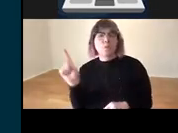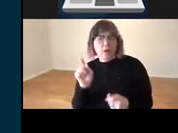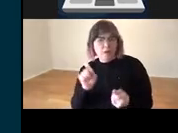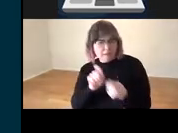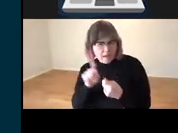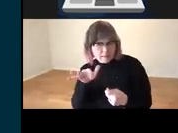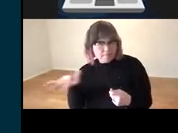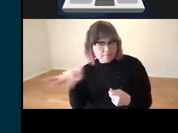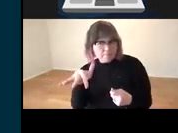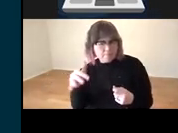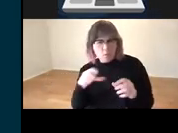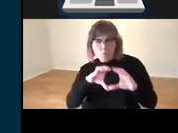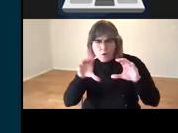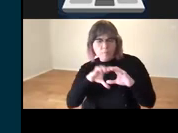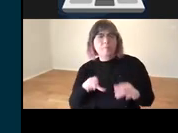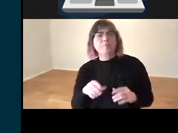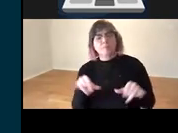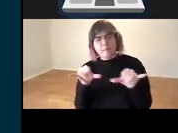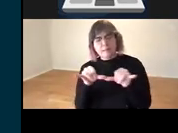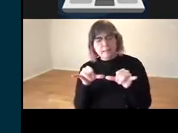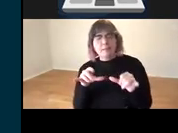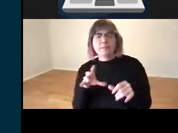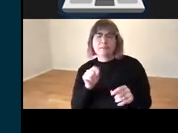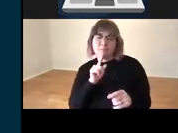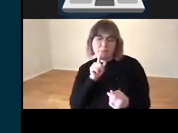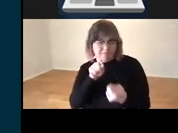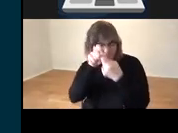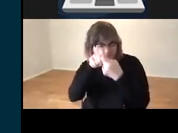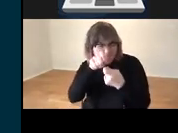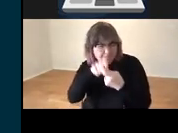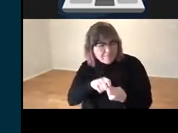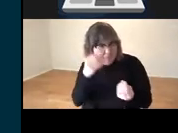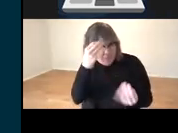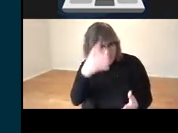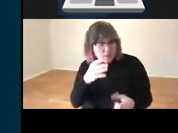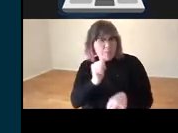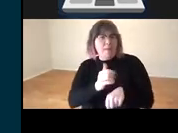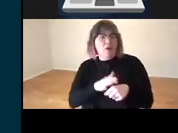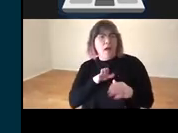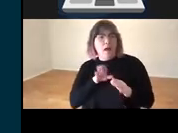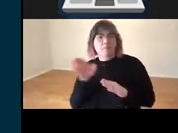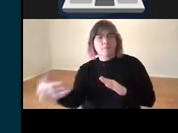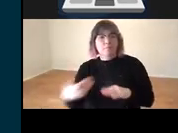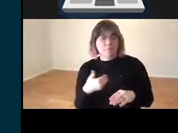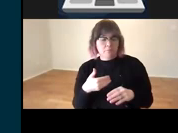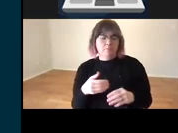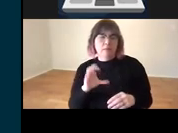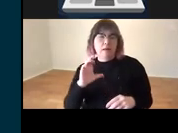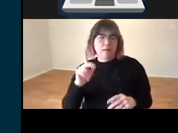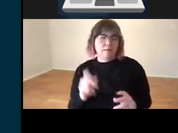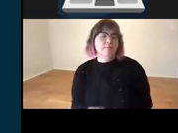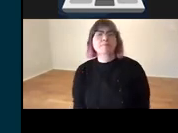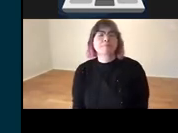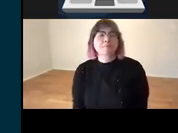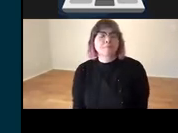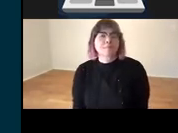water column, the size of fish. They can get really, really specific information based on these echolocation clicks. And